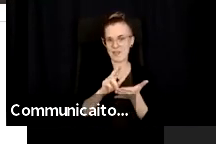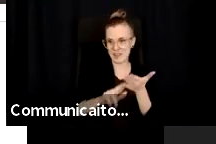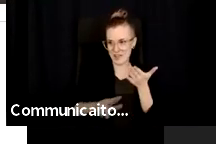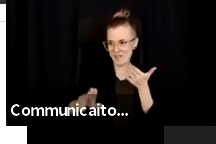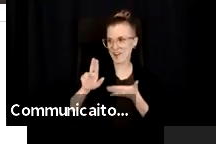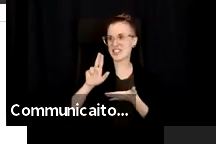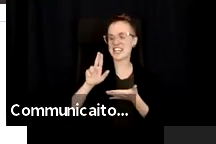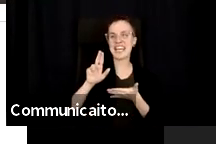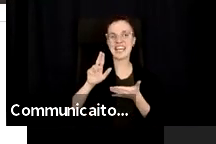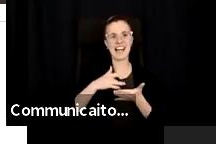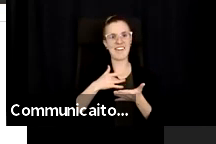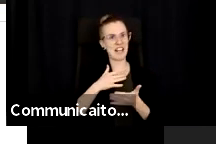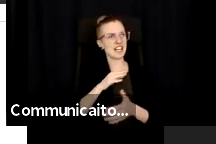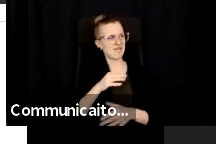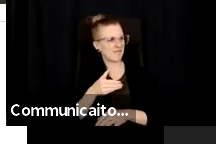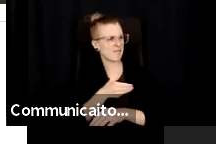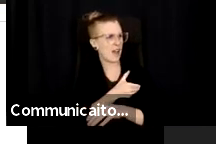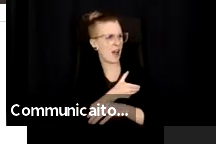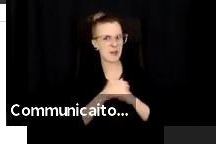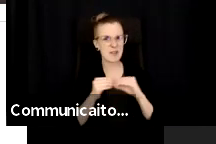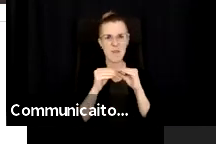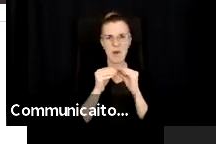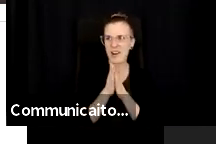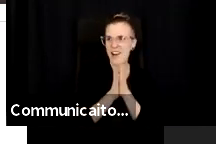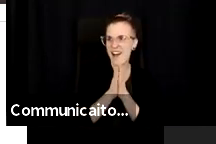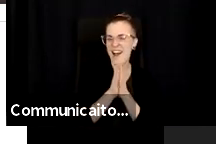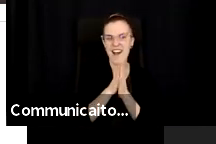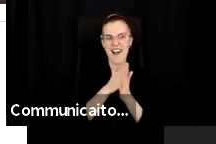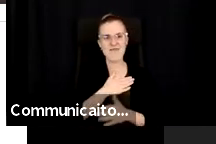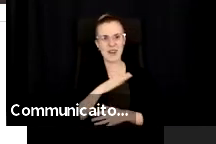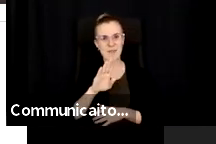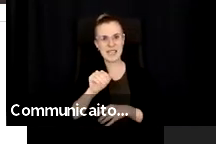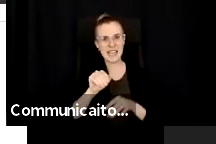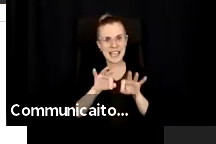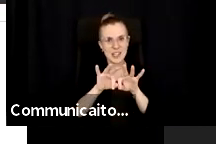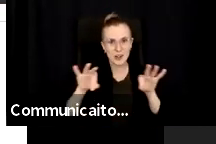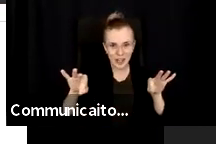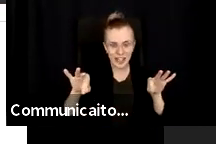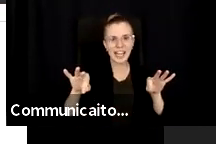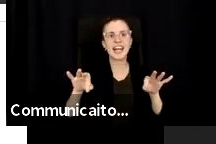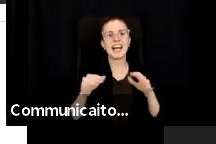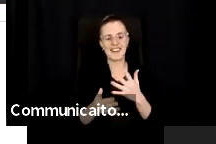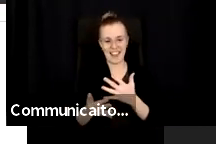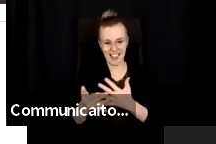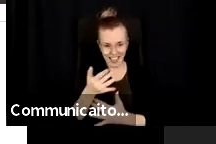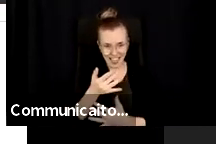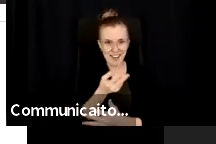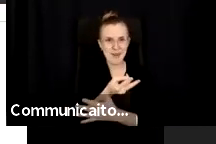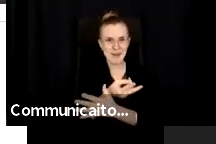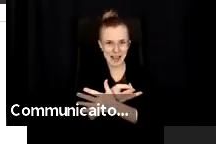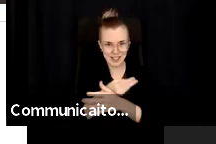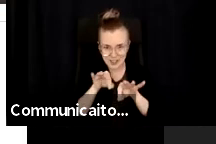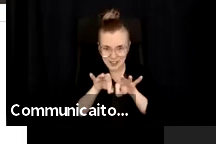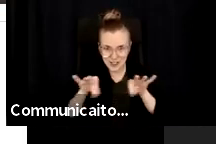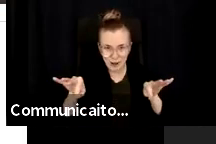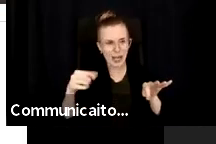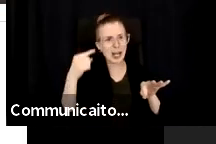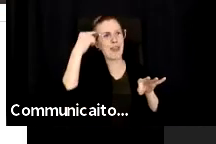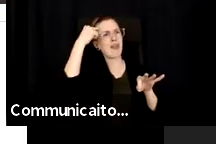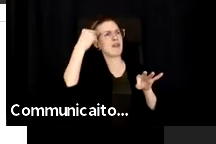more empowered, and I got my bachelor's degree, and then I went on and got my master's degree. And I thought to myself,